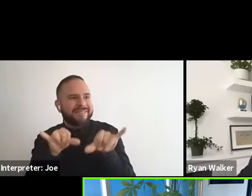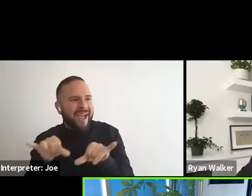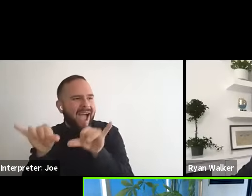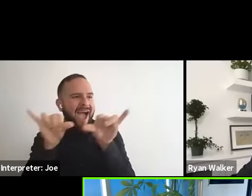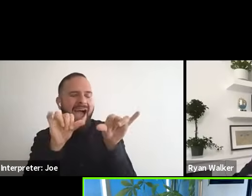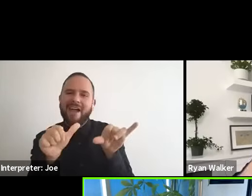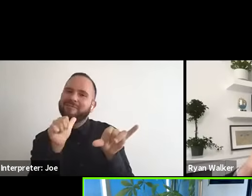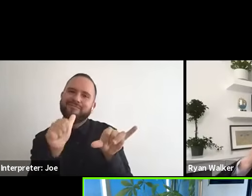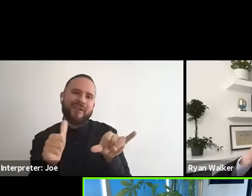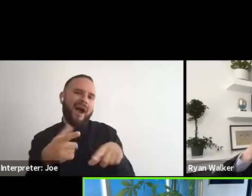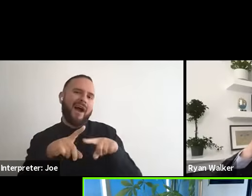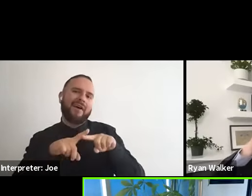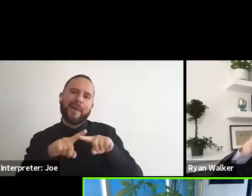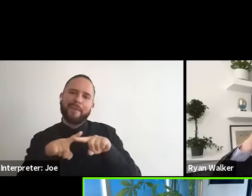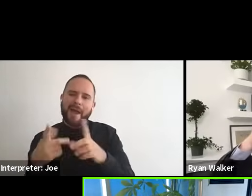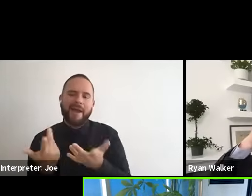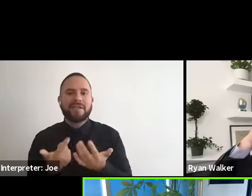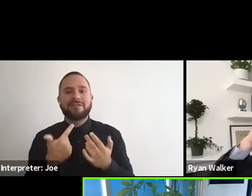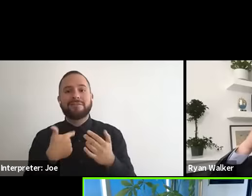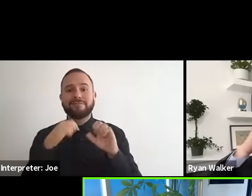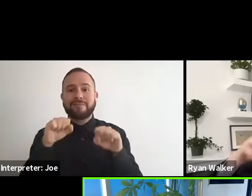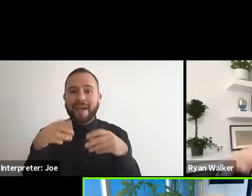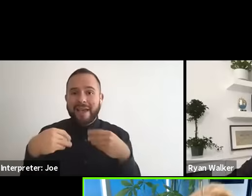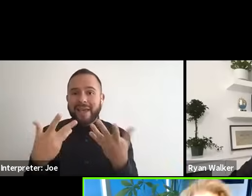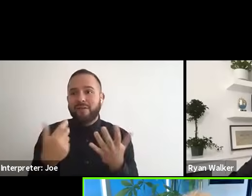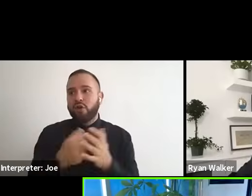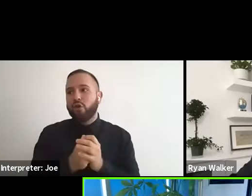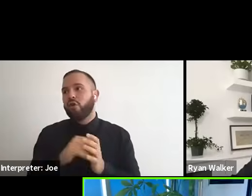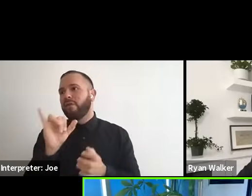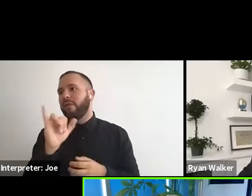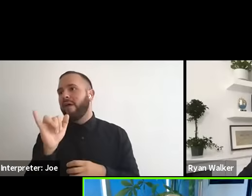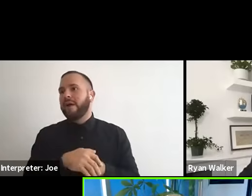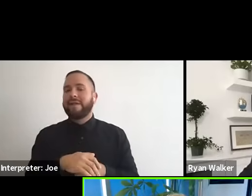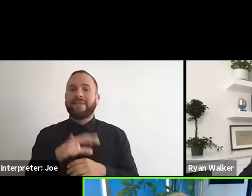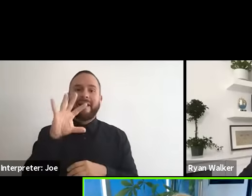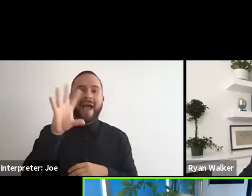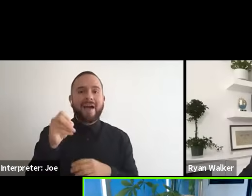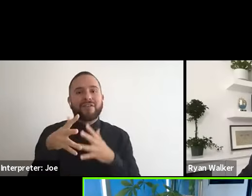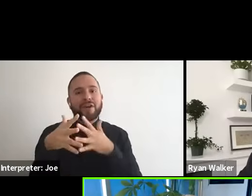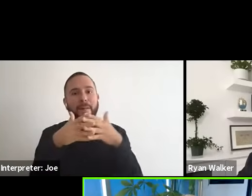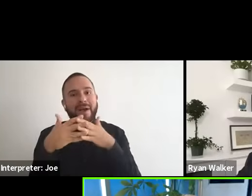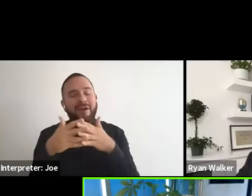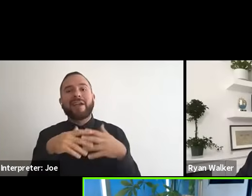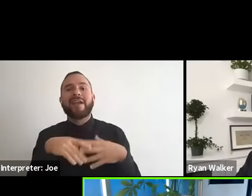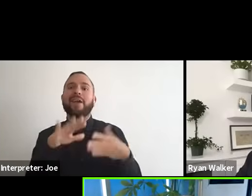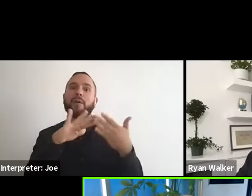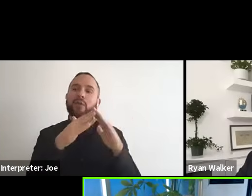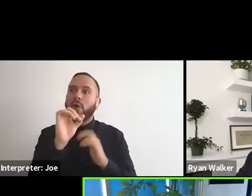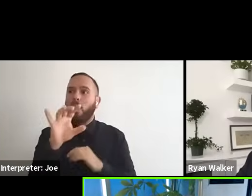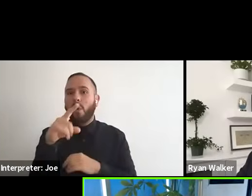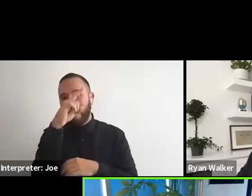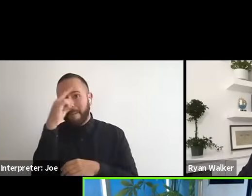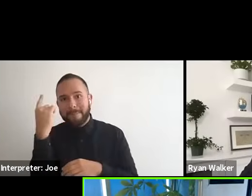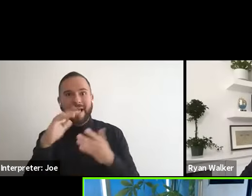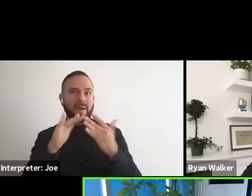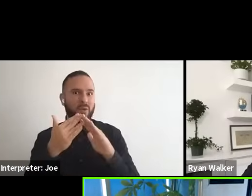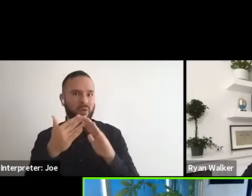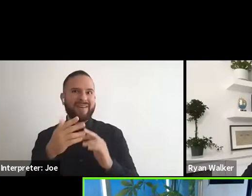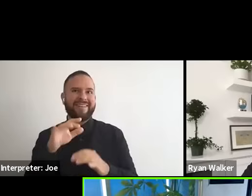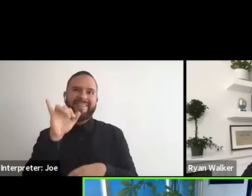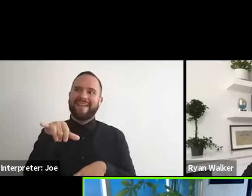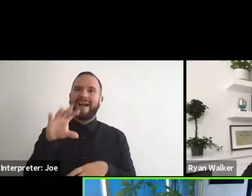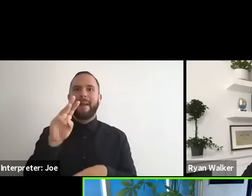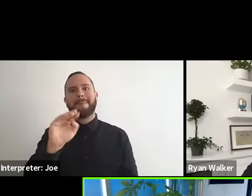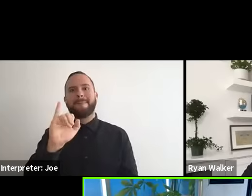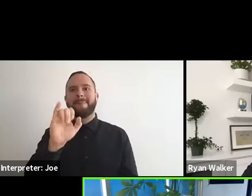can give you, in the African American community or the Black community, my Black clients, the mixtape is bad,